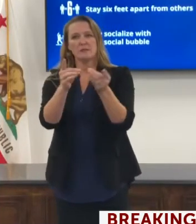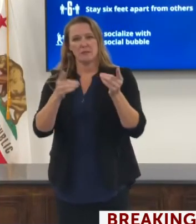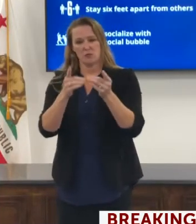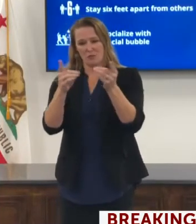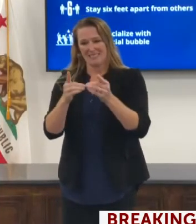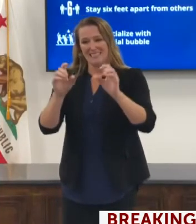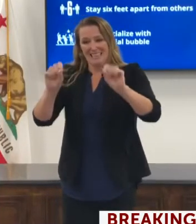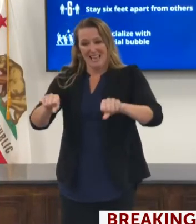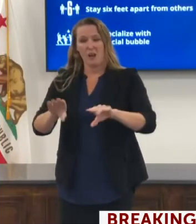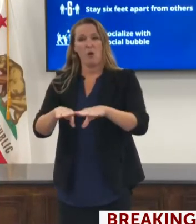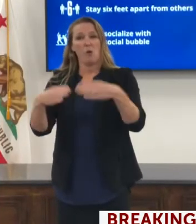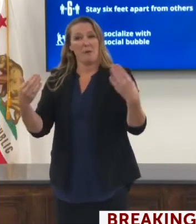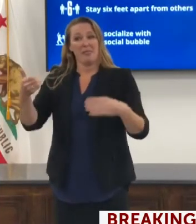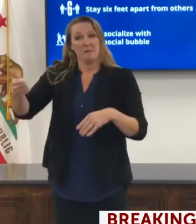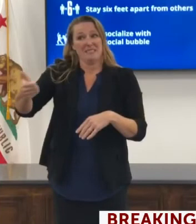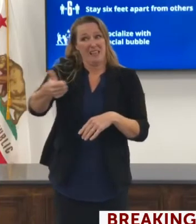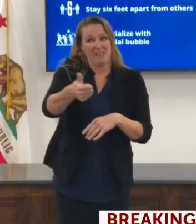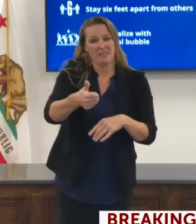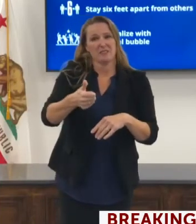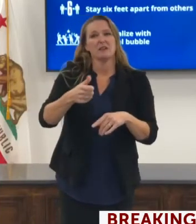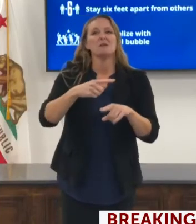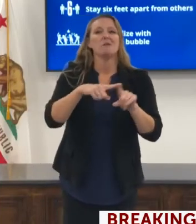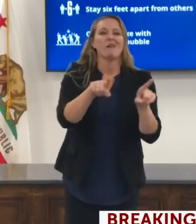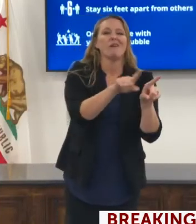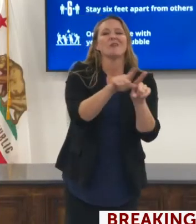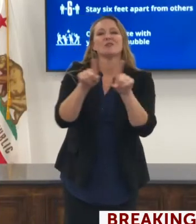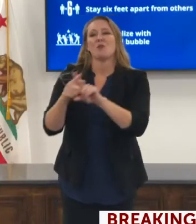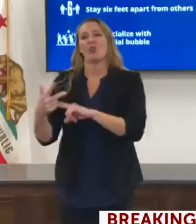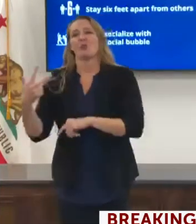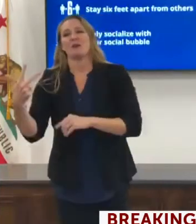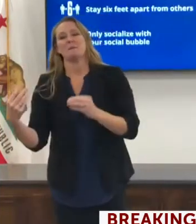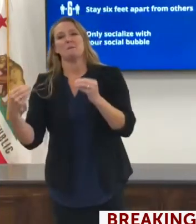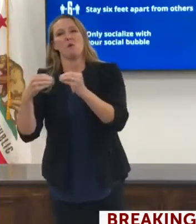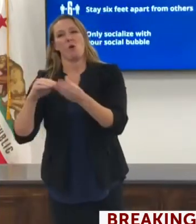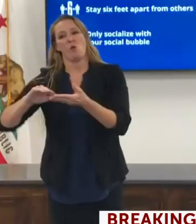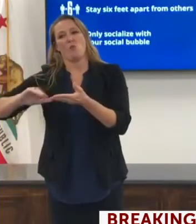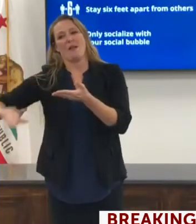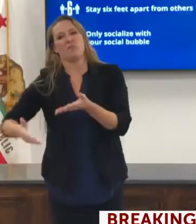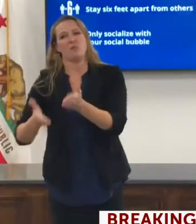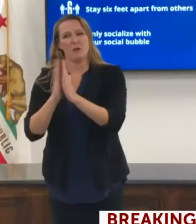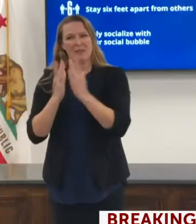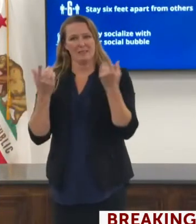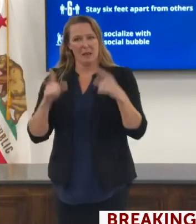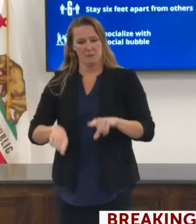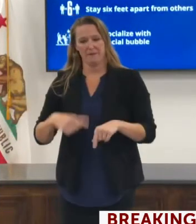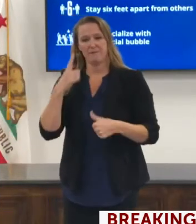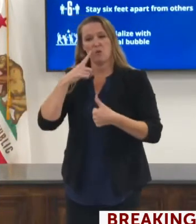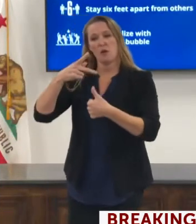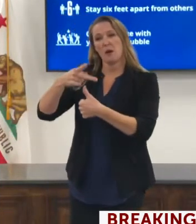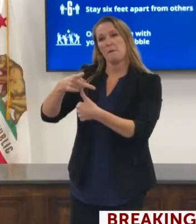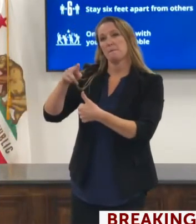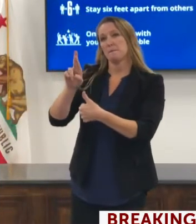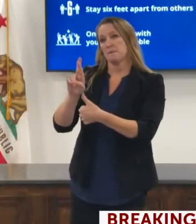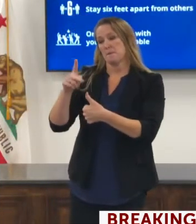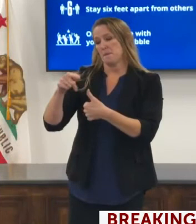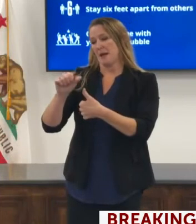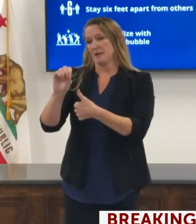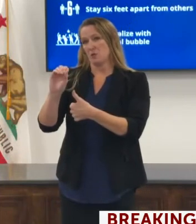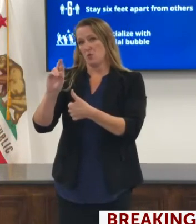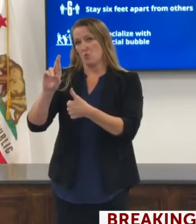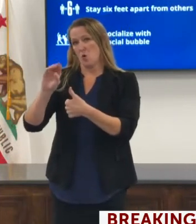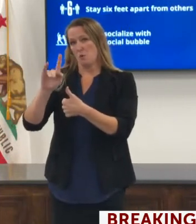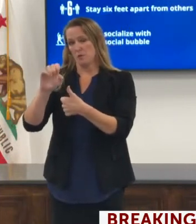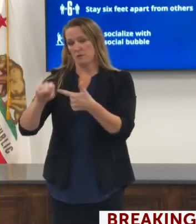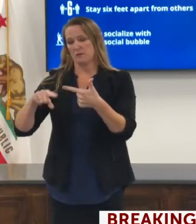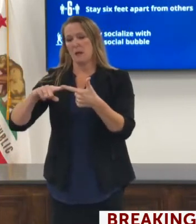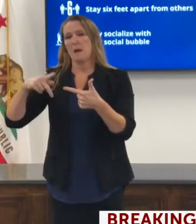of today, requests for waivers. For these school districts, Paso Robles, Pleasant Valley, and